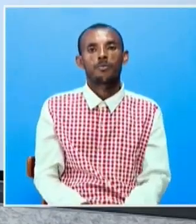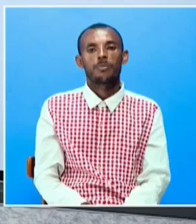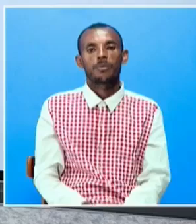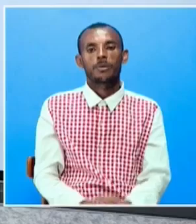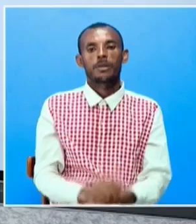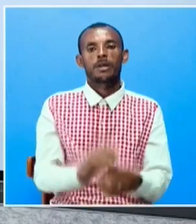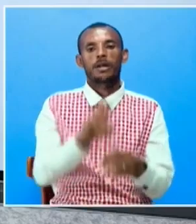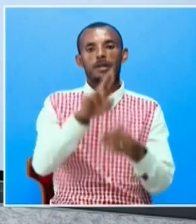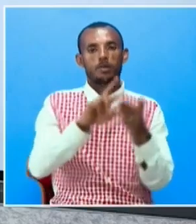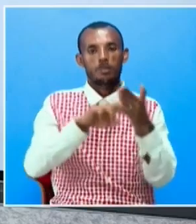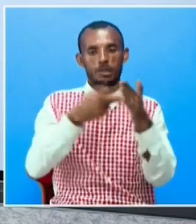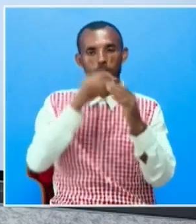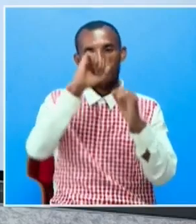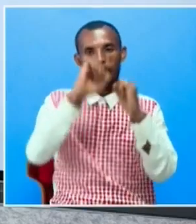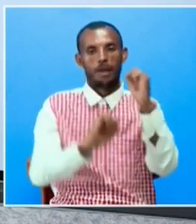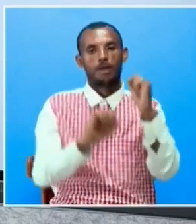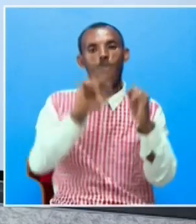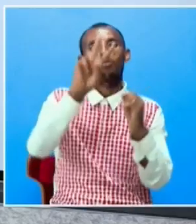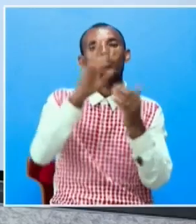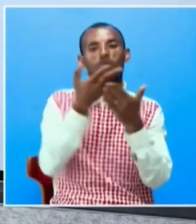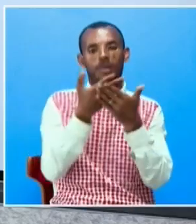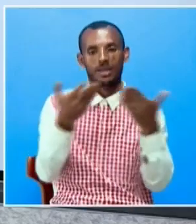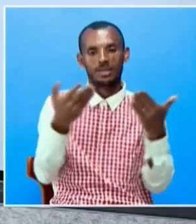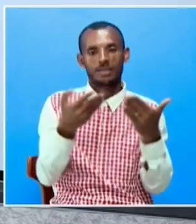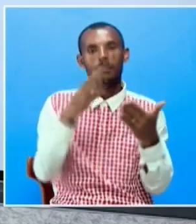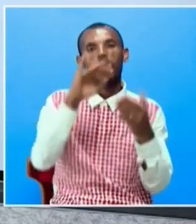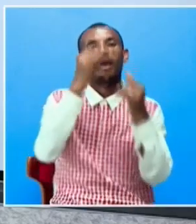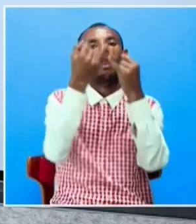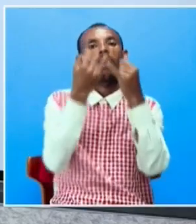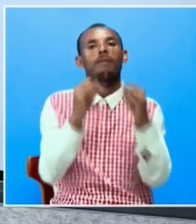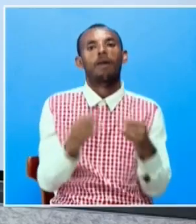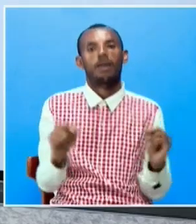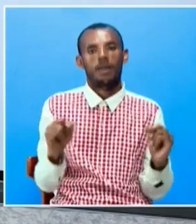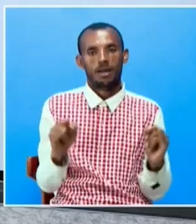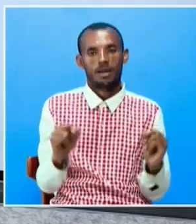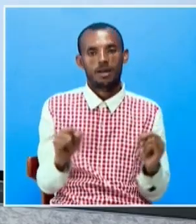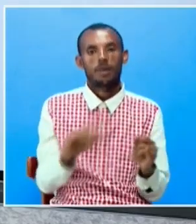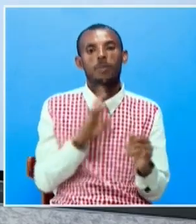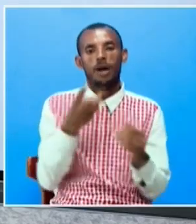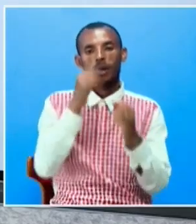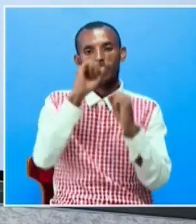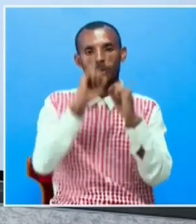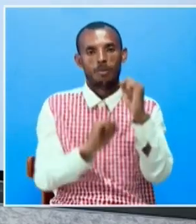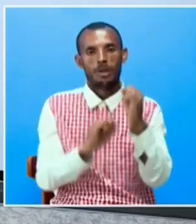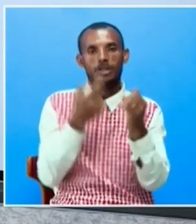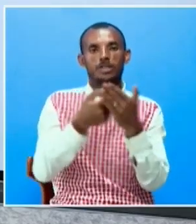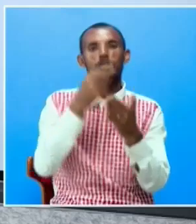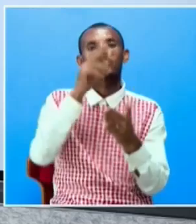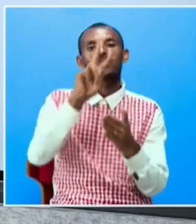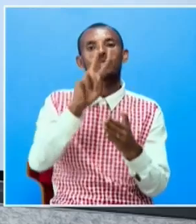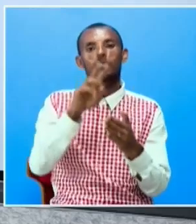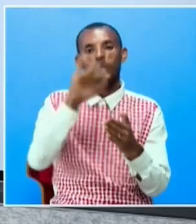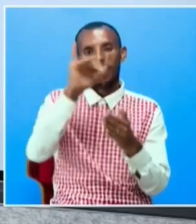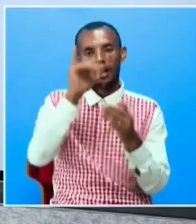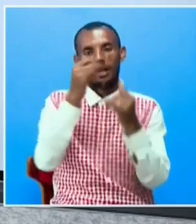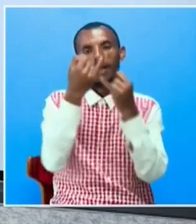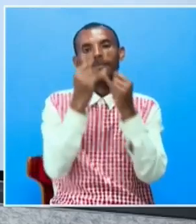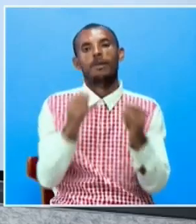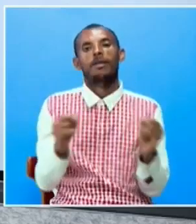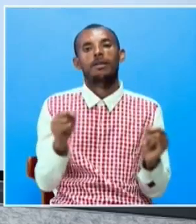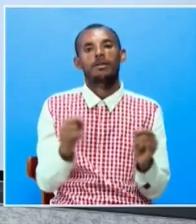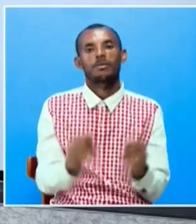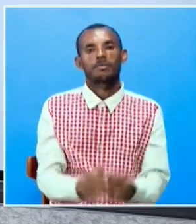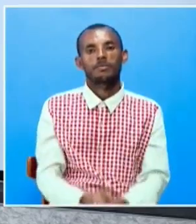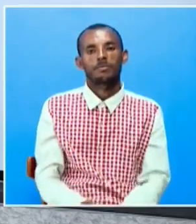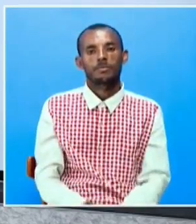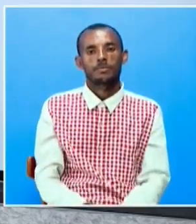means this comparing the two things by dividing. So just we can compare this two by dividing.